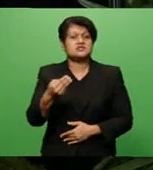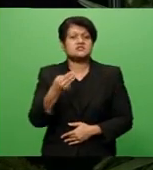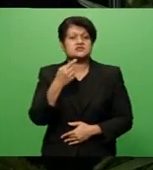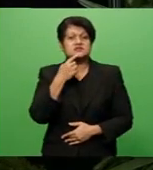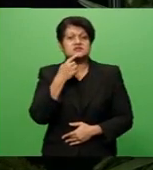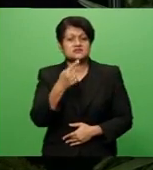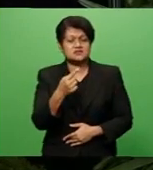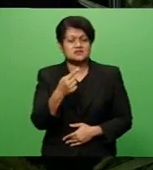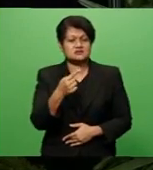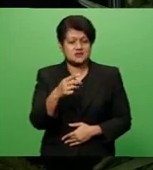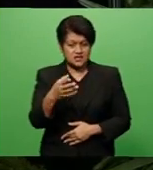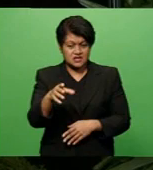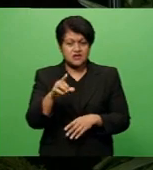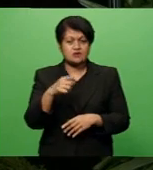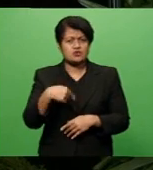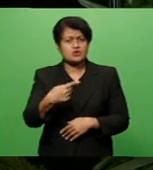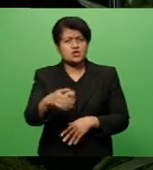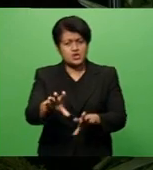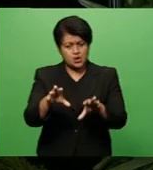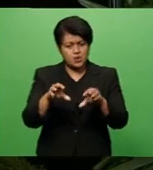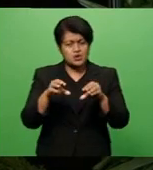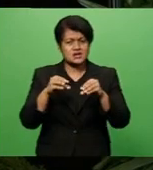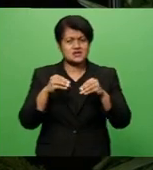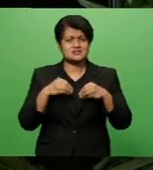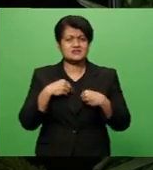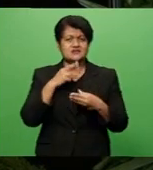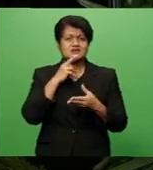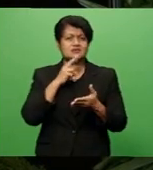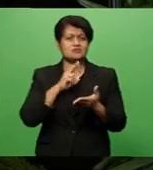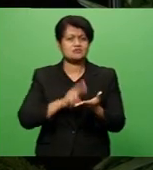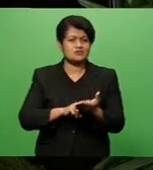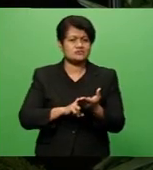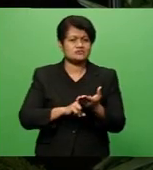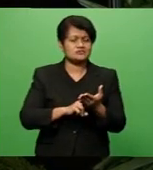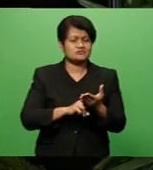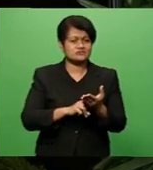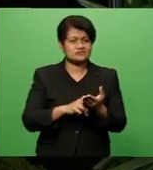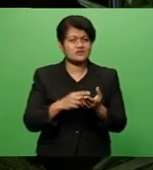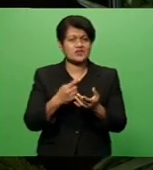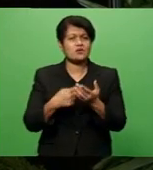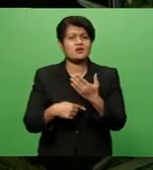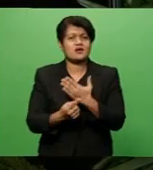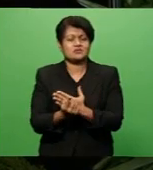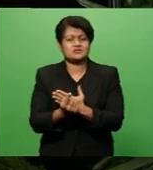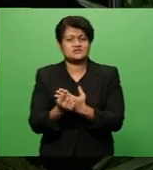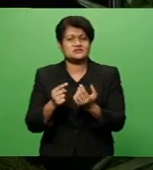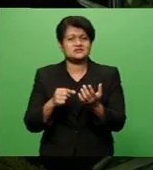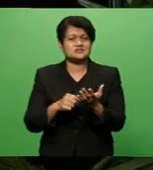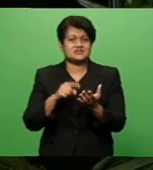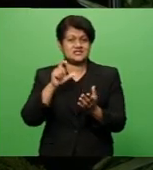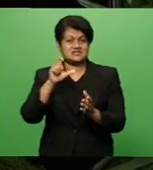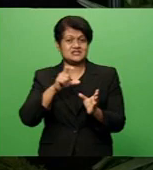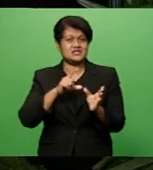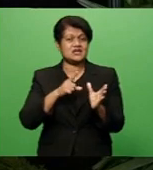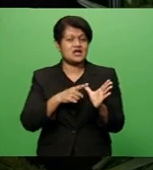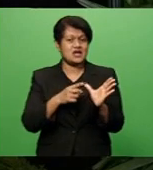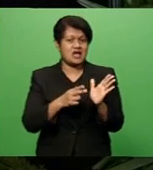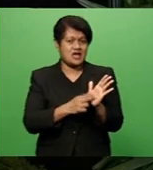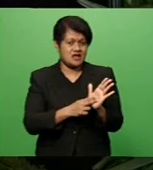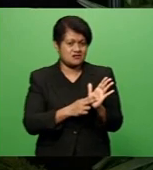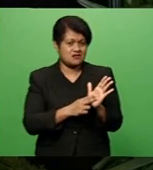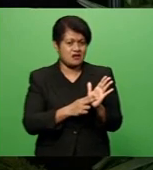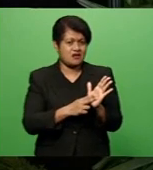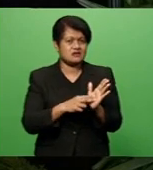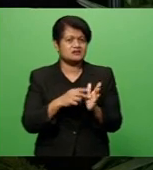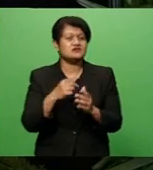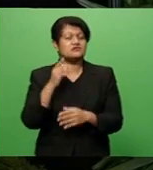still receiving reports from all divisions on the impact of tropical cyclone Anna on schools.